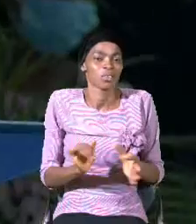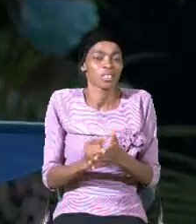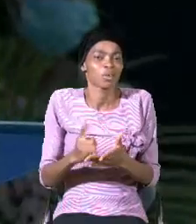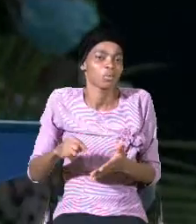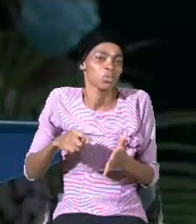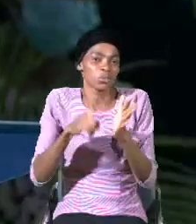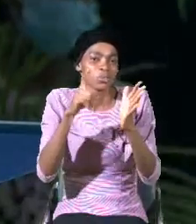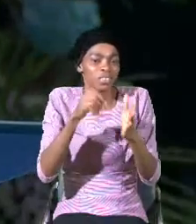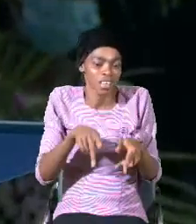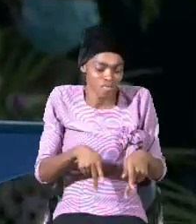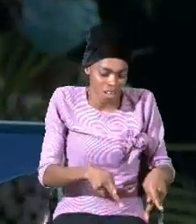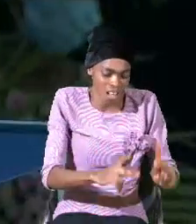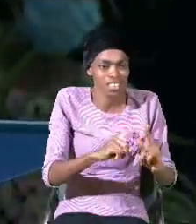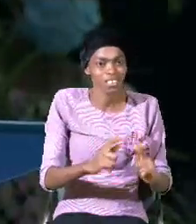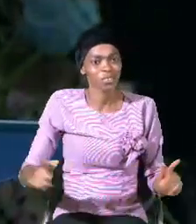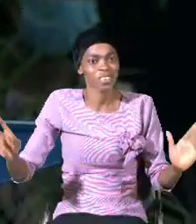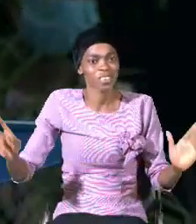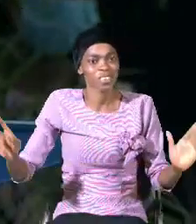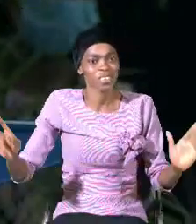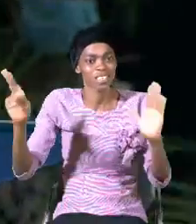Christ.